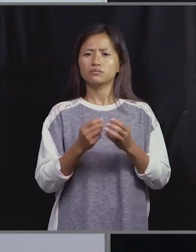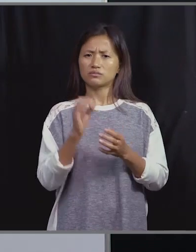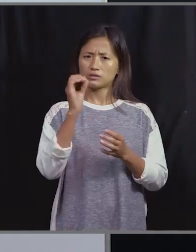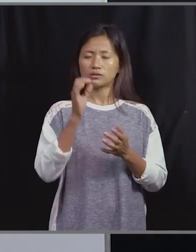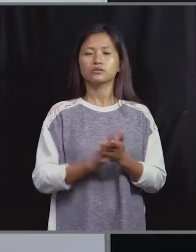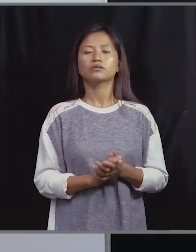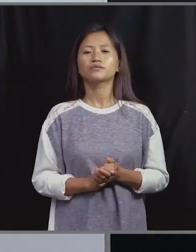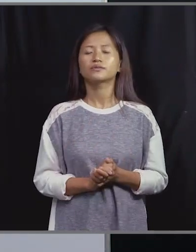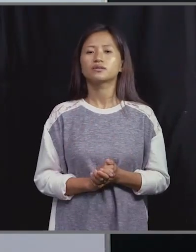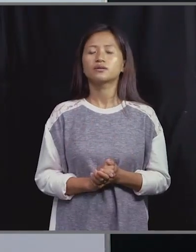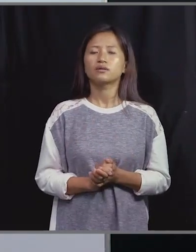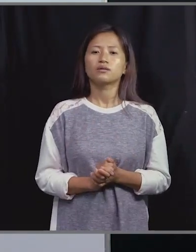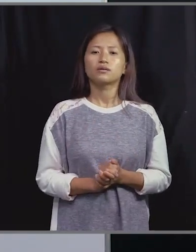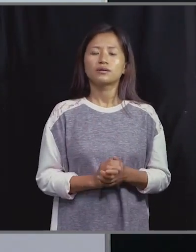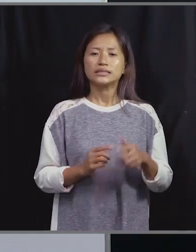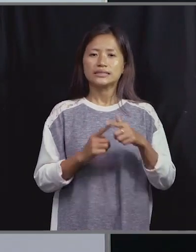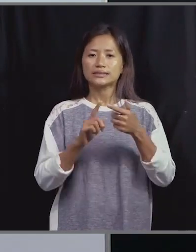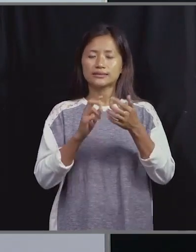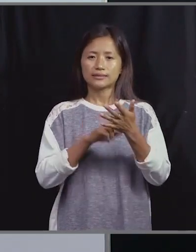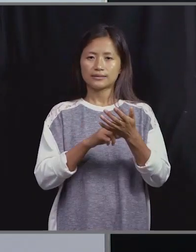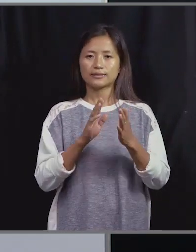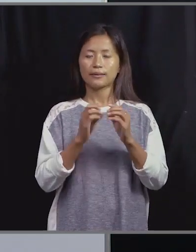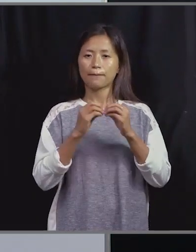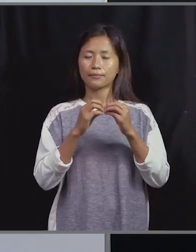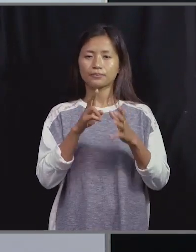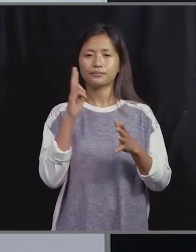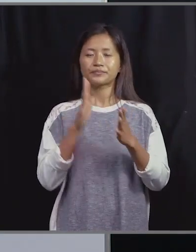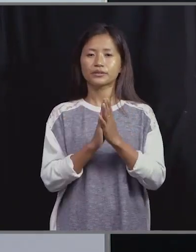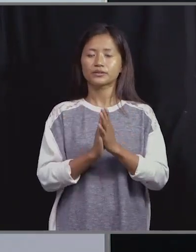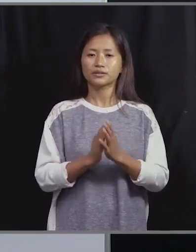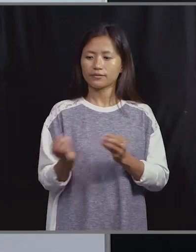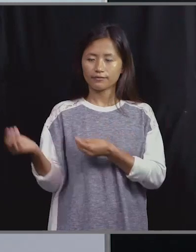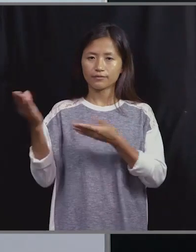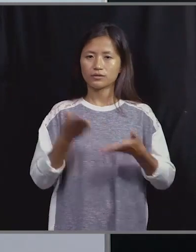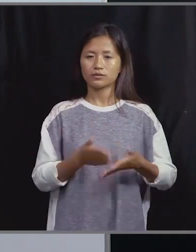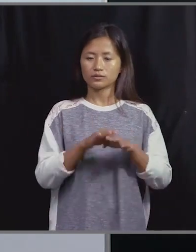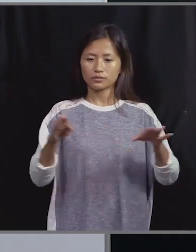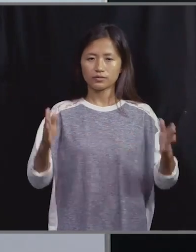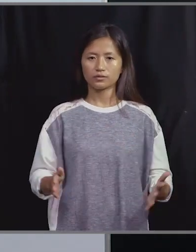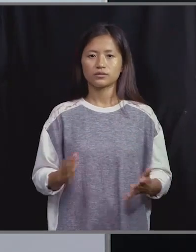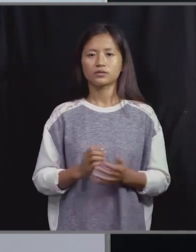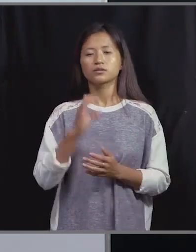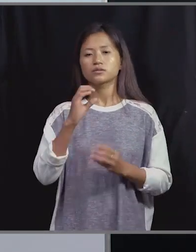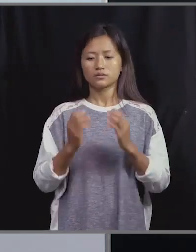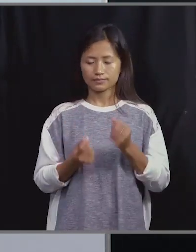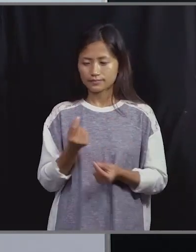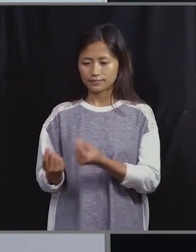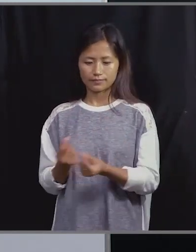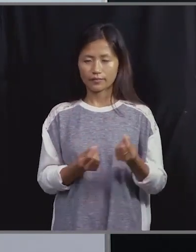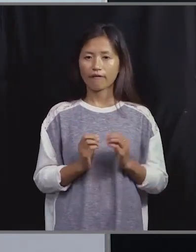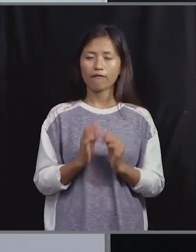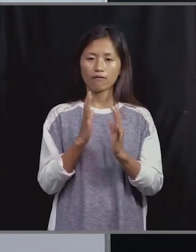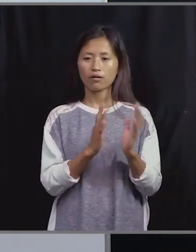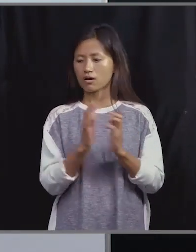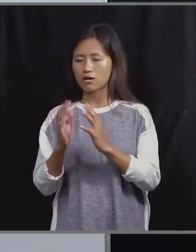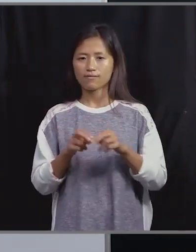the Zamindars and then even the British, they invited them to come down to the slopes for cultivation. So